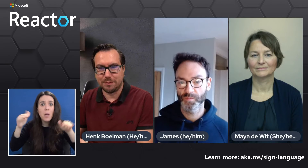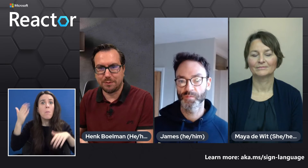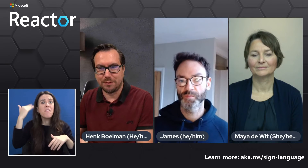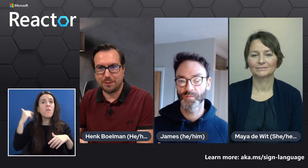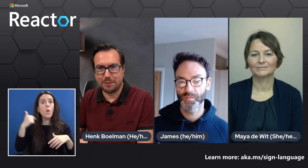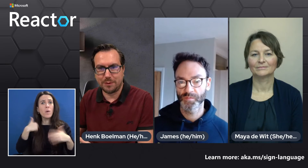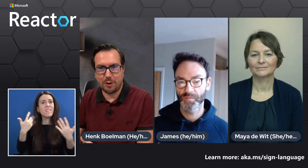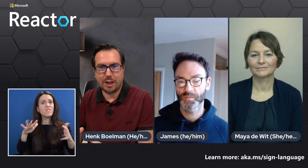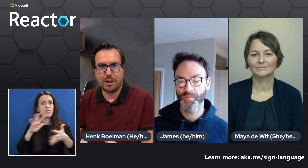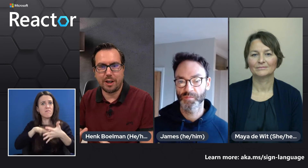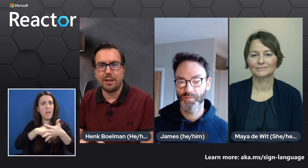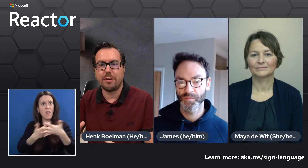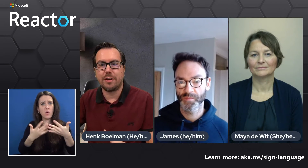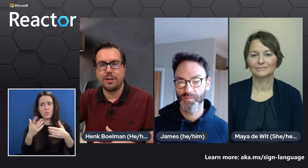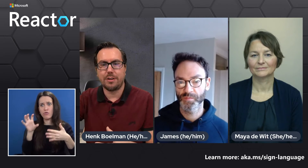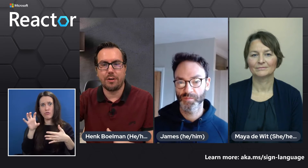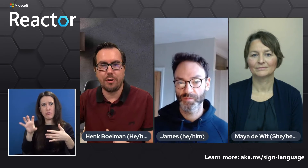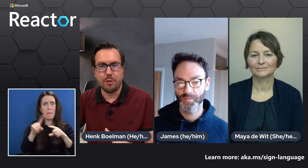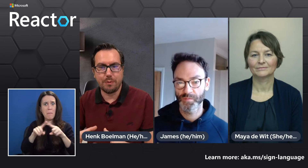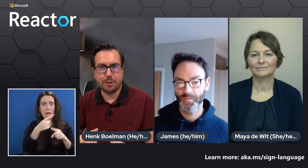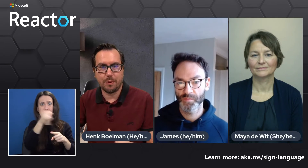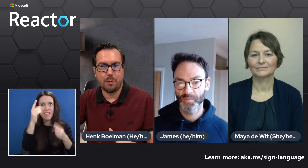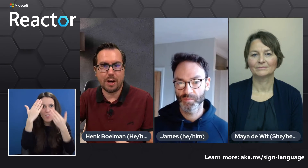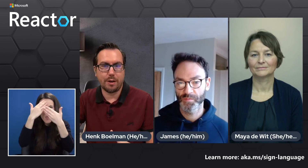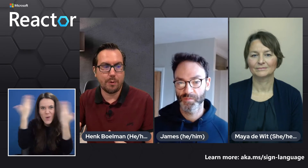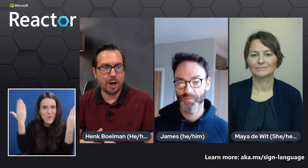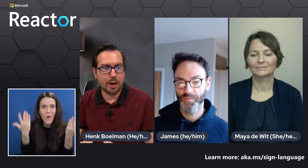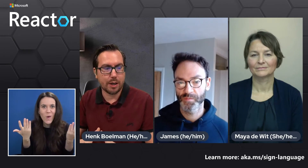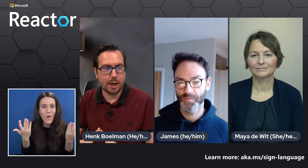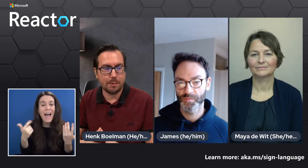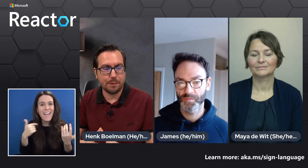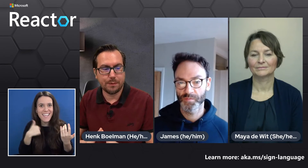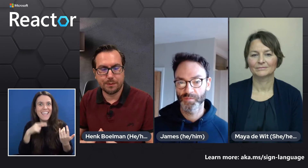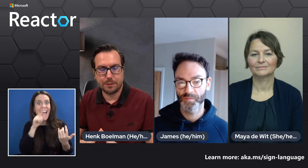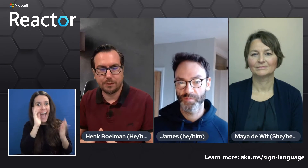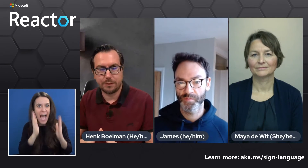then you actually need to reach the group where you are